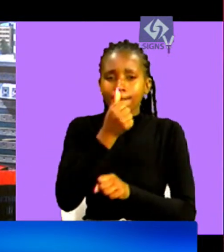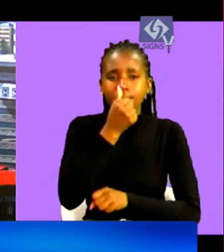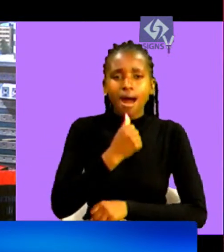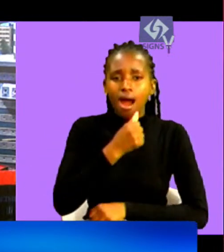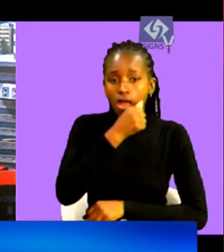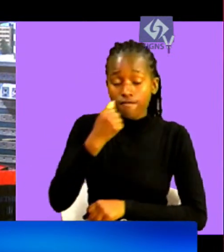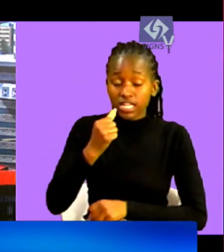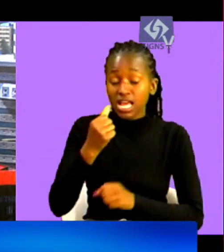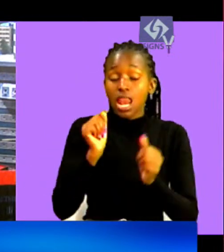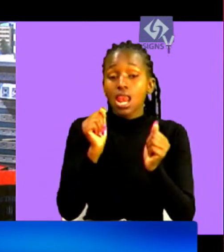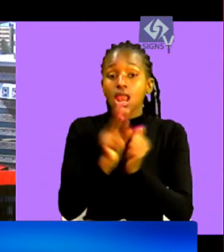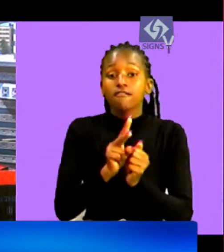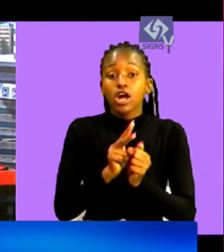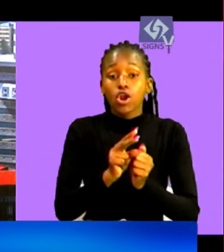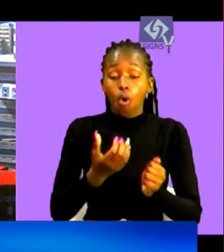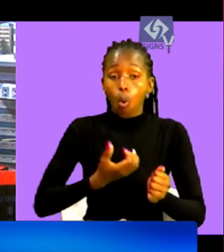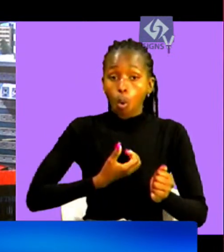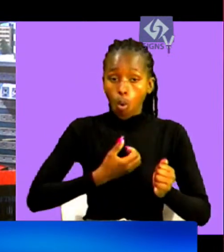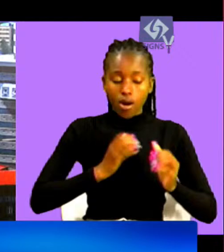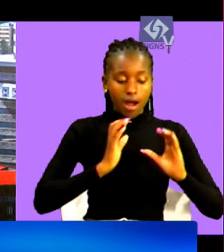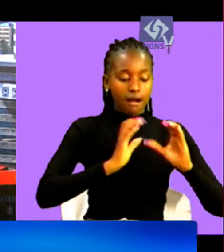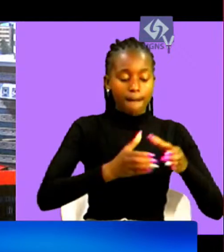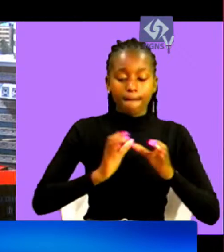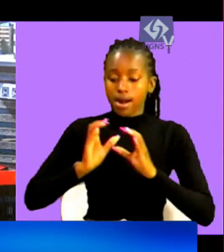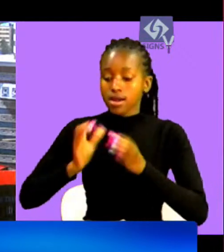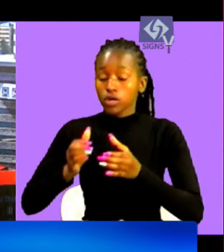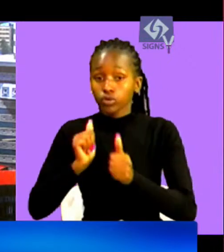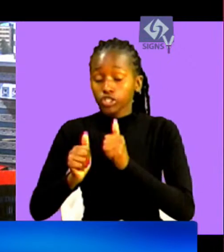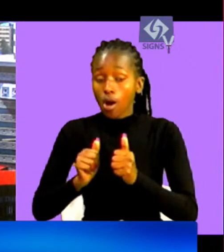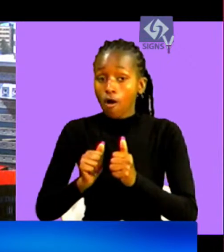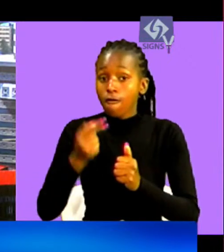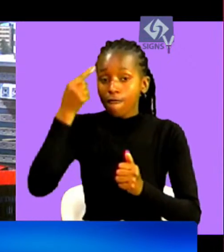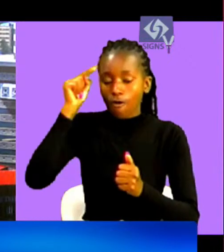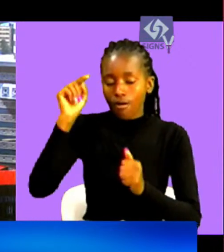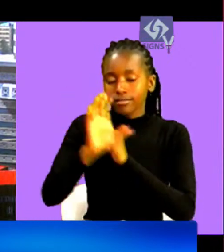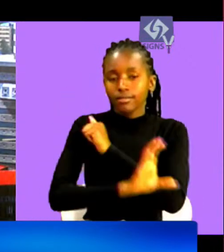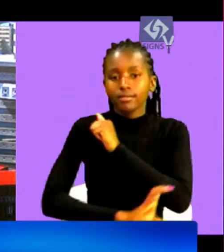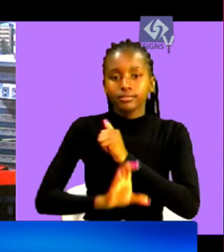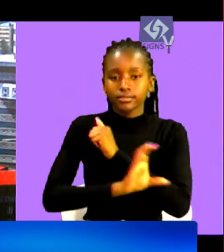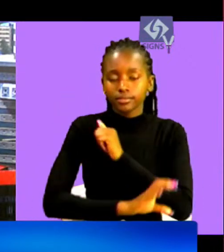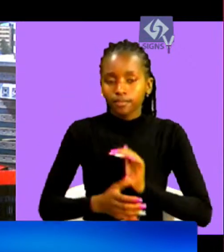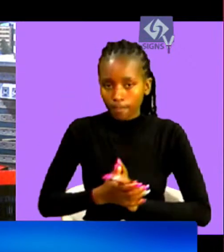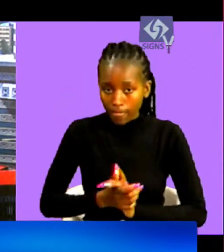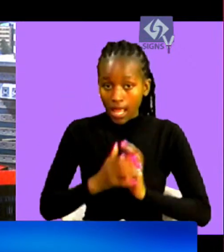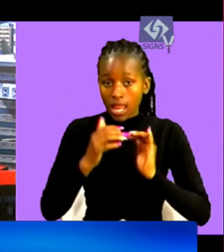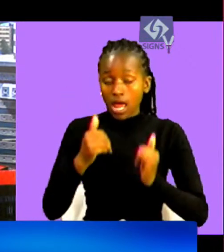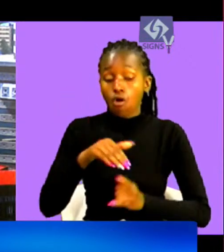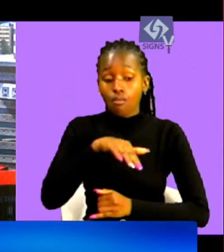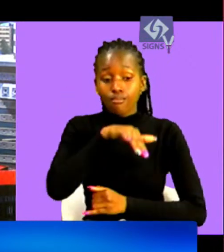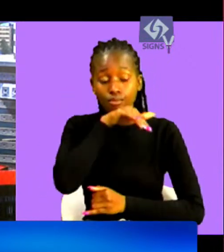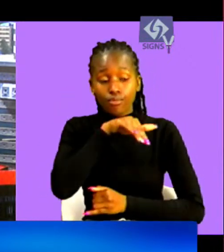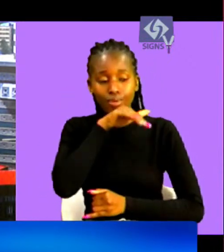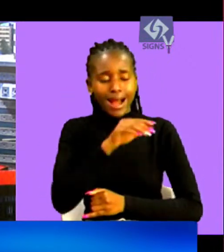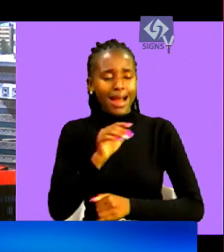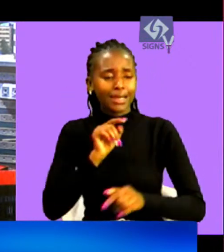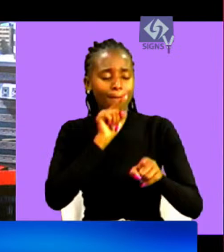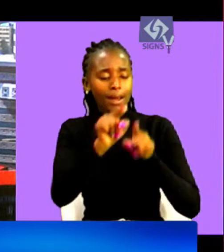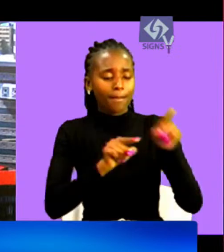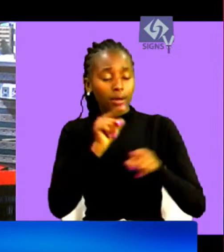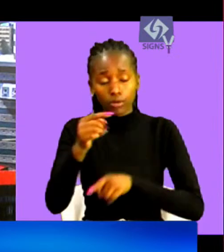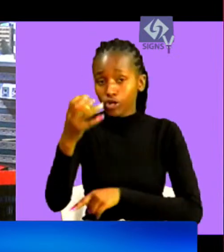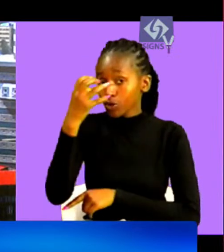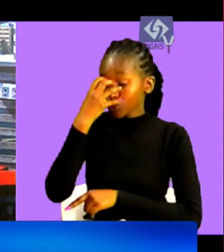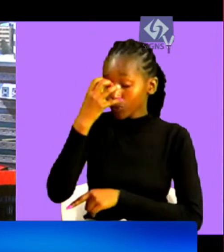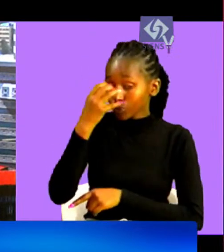state-owned enterprises. Odinga criticized President Ruto, accusing him of ineffective governance